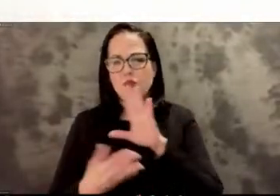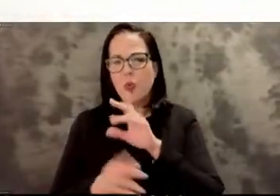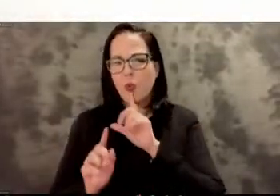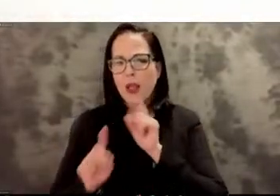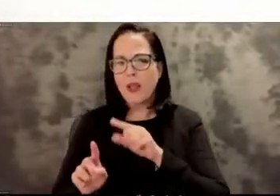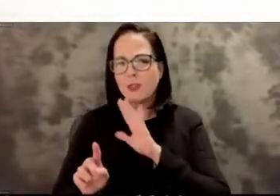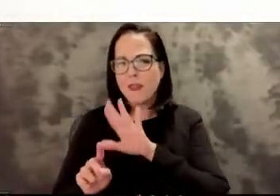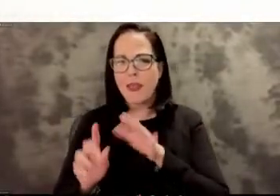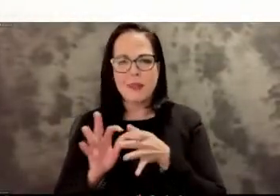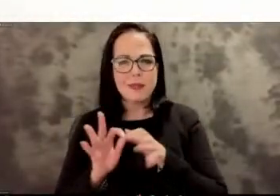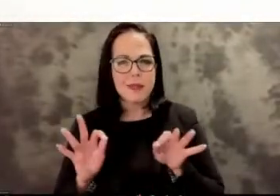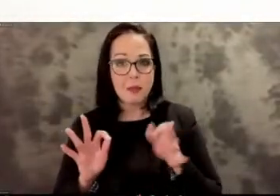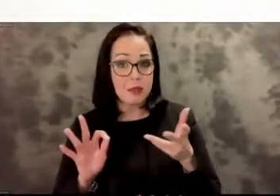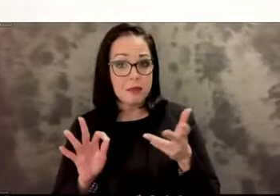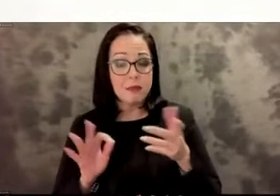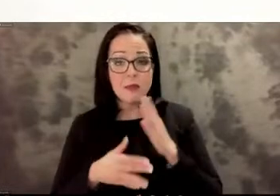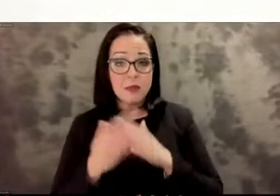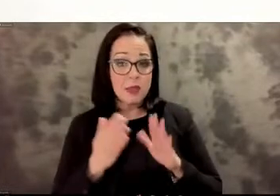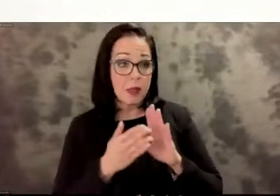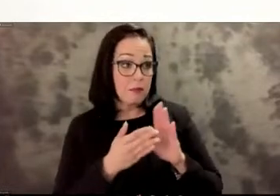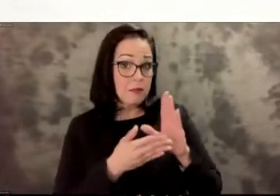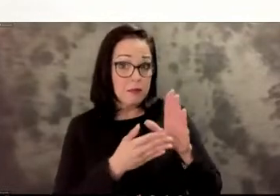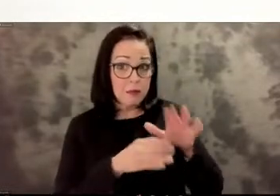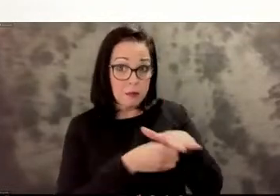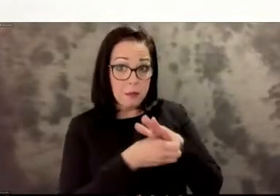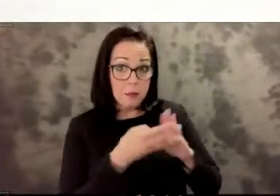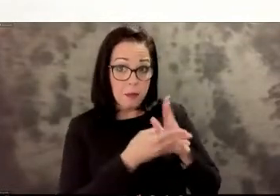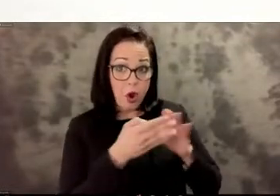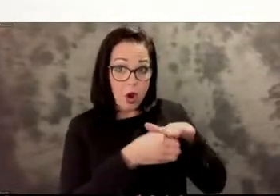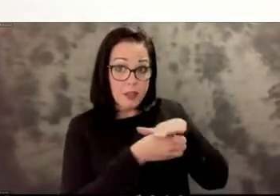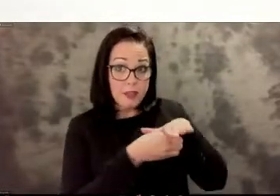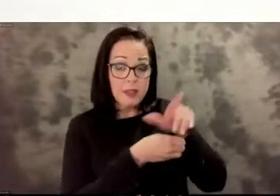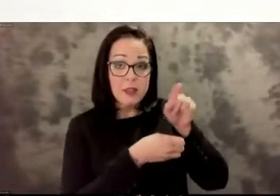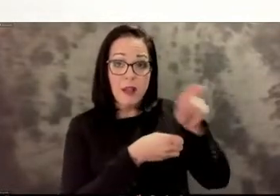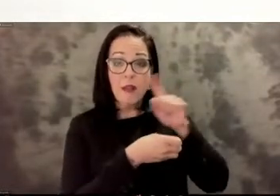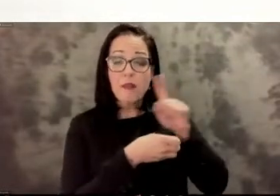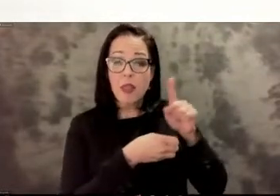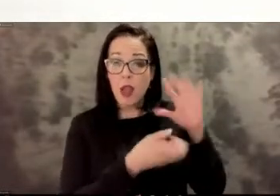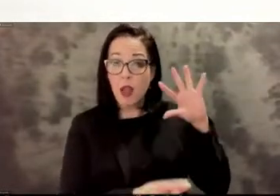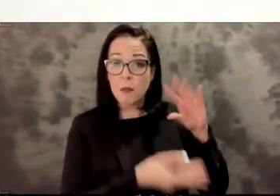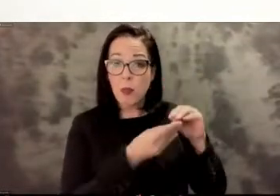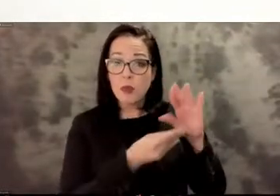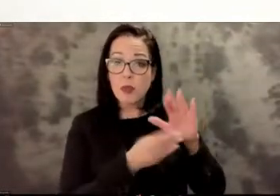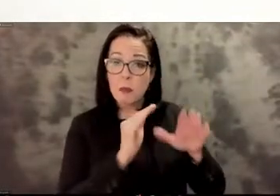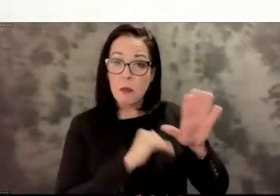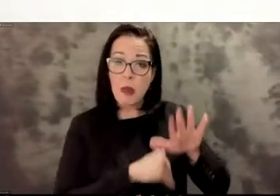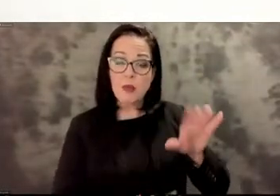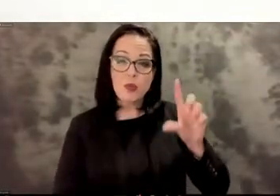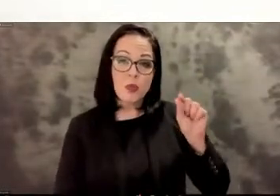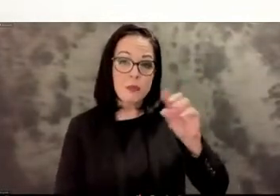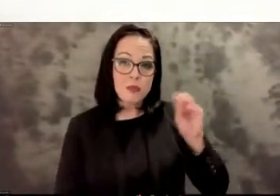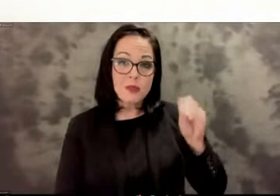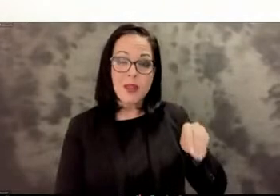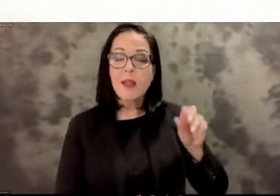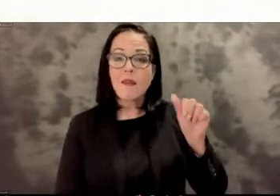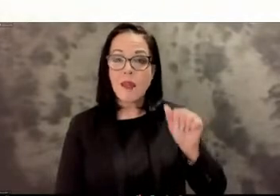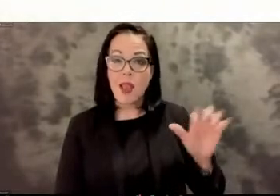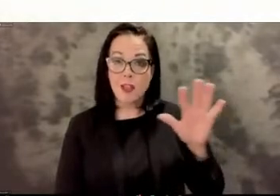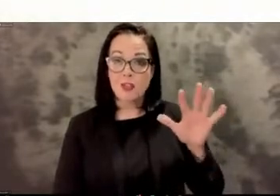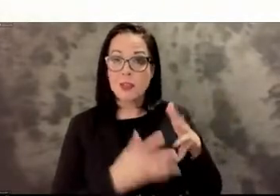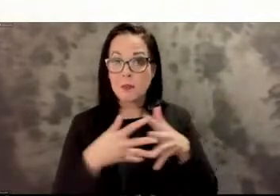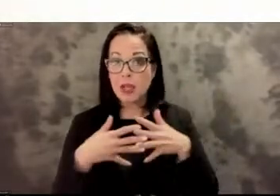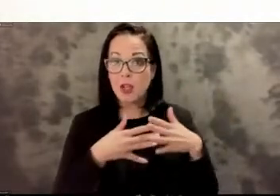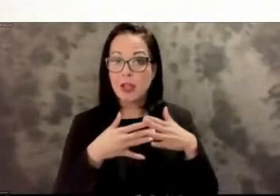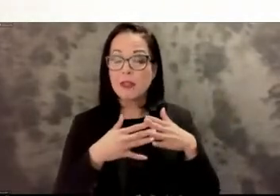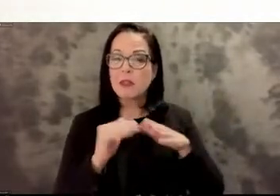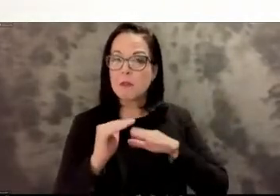statement? Since some sectors of the healthcare workforce are composed of upwards to 20% Asian Americans, access is a